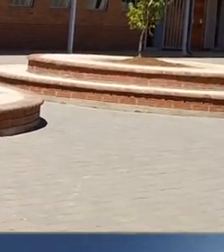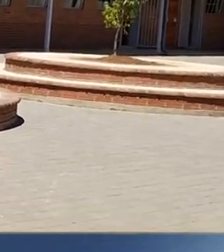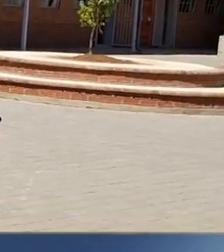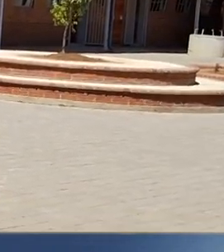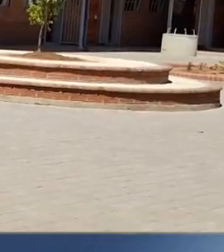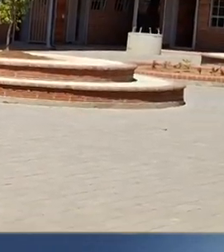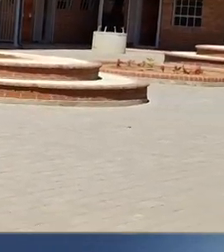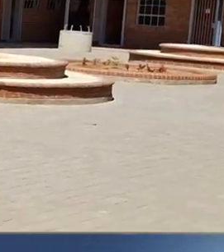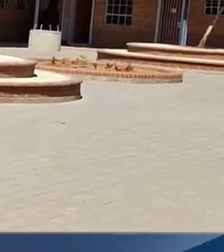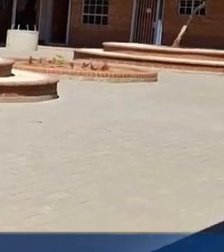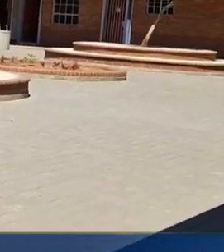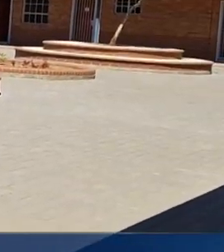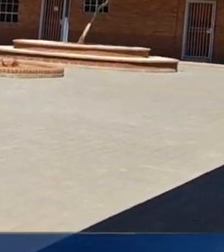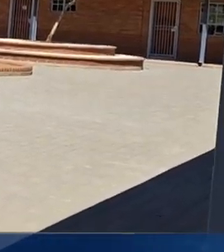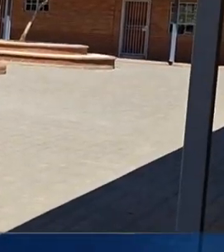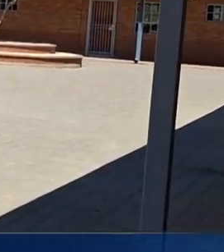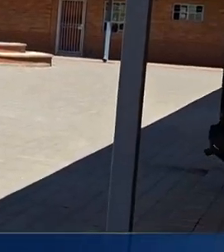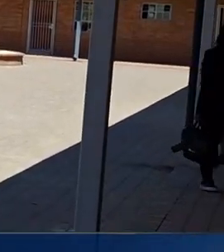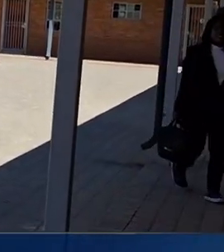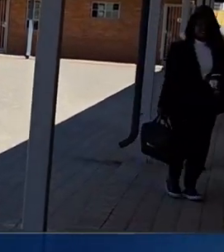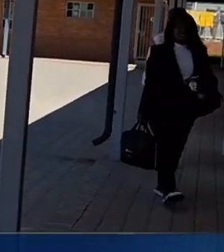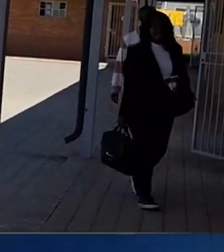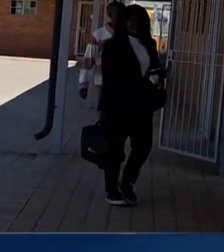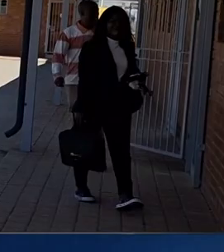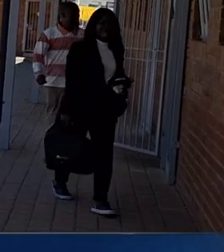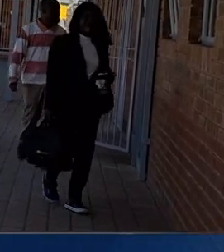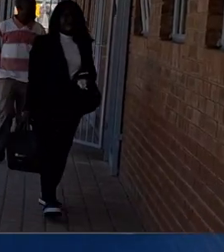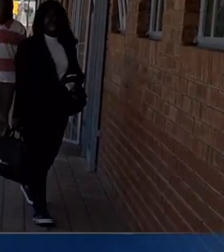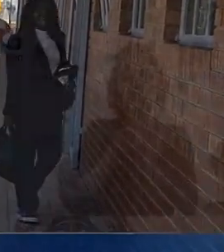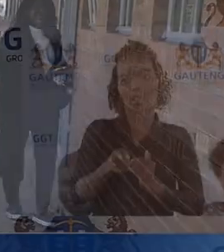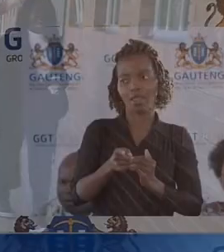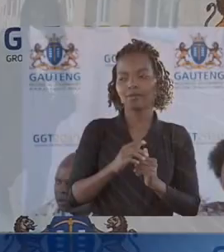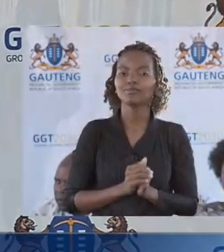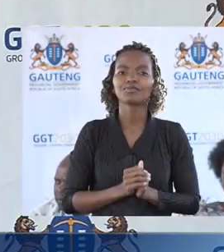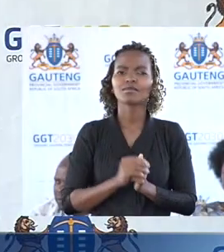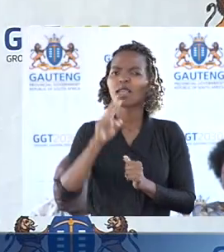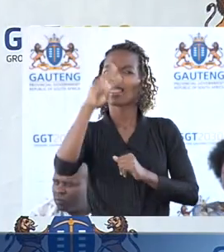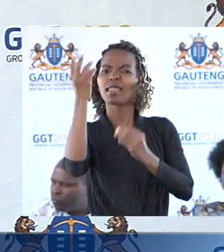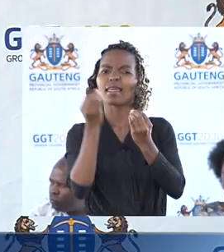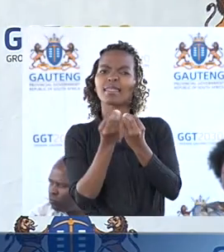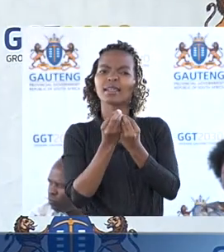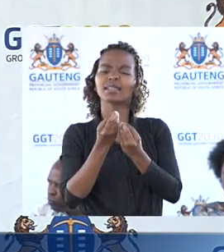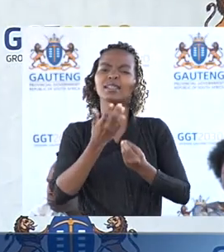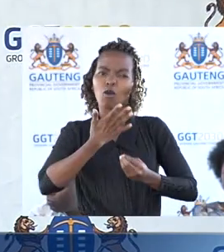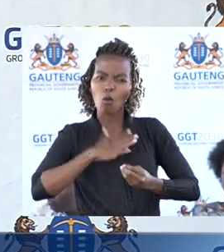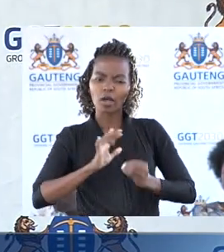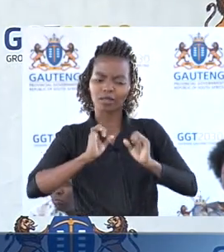leaders that are here. Continue to protect this school. But there are other things we want to